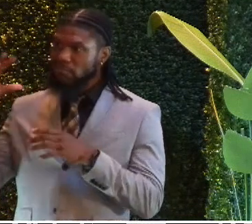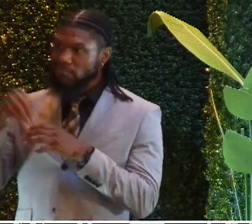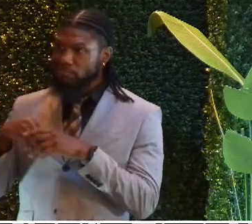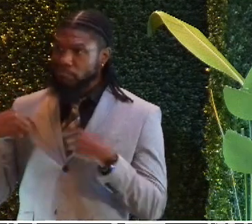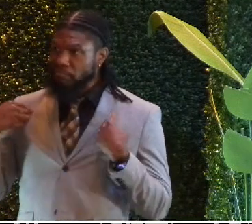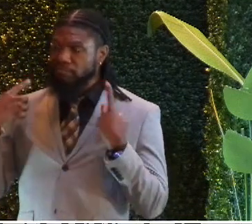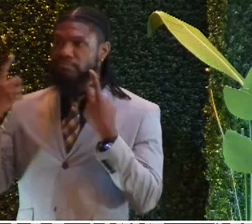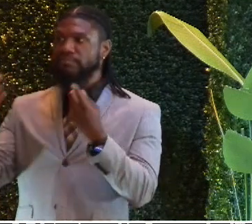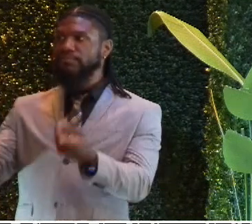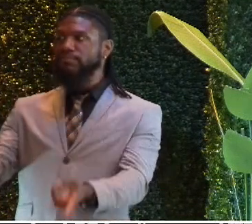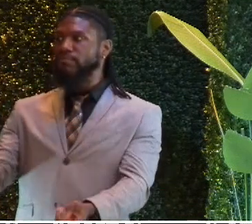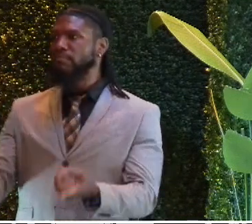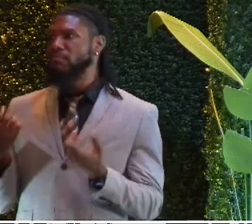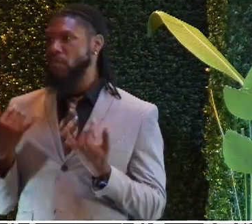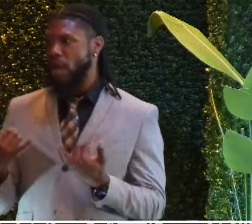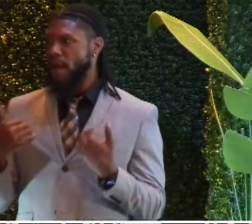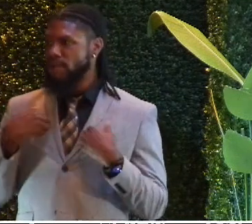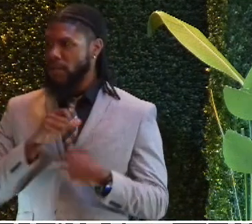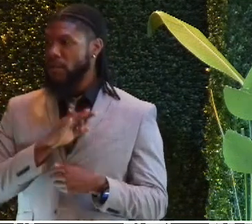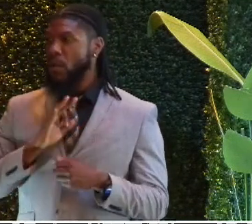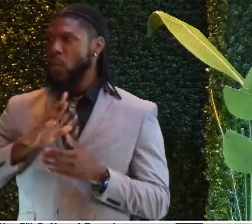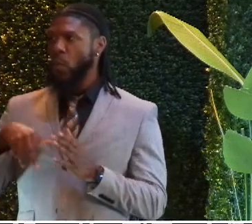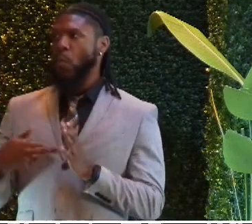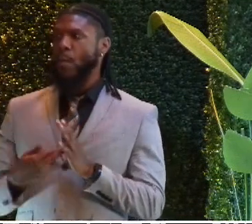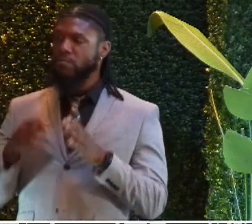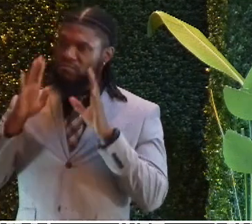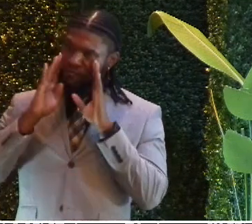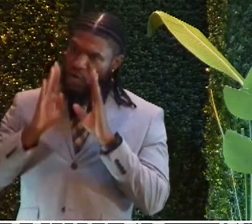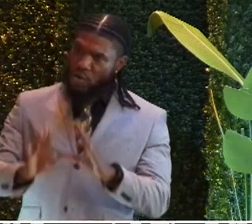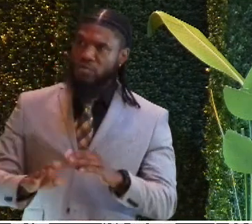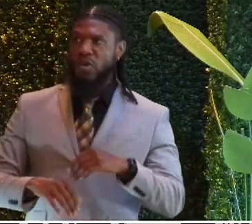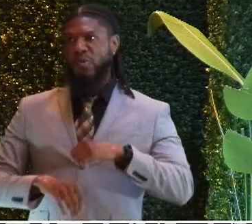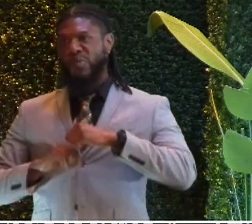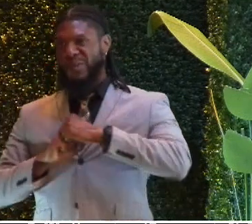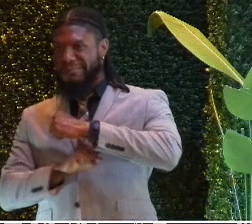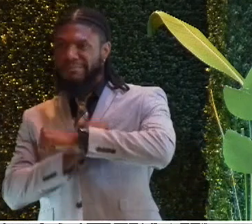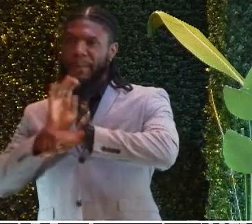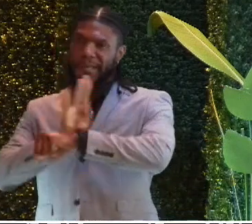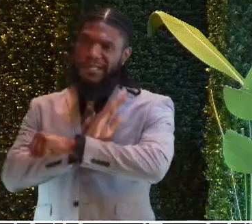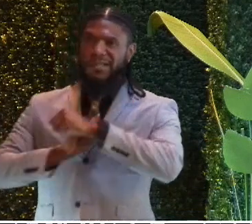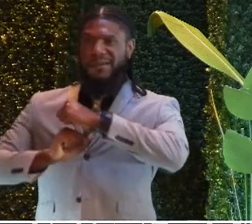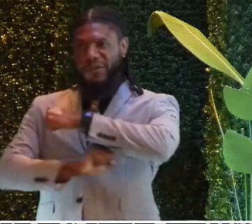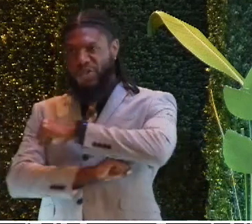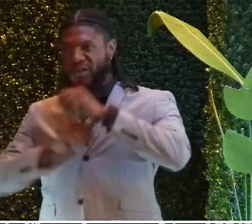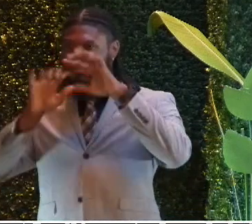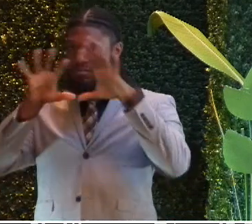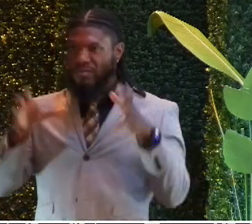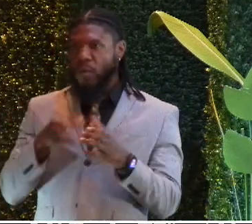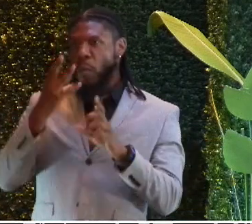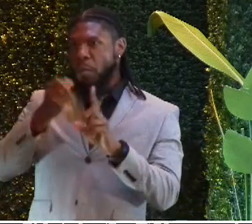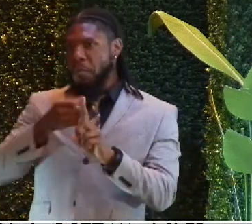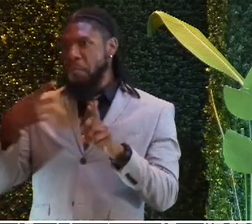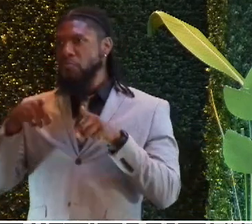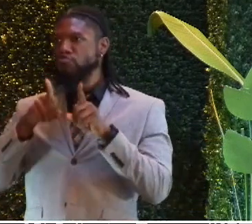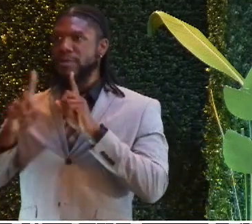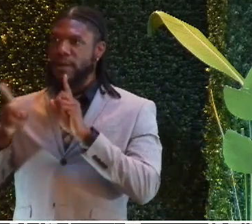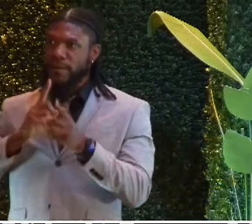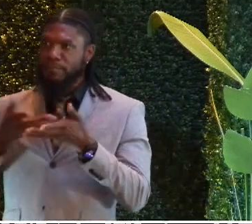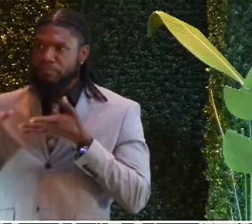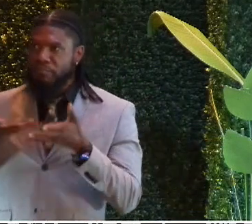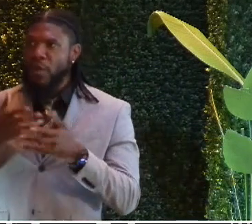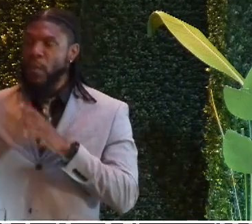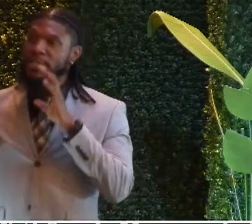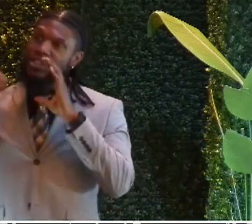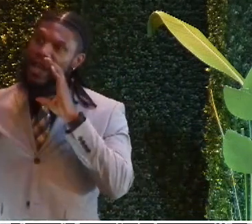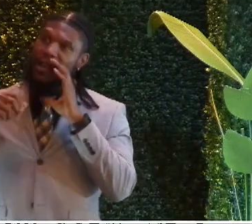role now where I focus on infrastructure. We'll dig into that a little bit when we're in conversation. Good. But I want to give shout out to